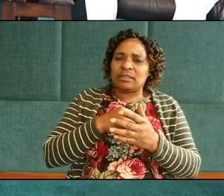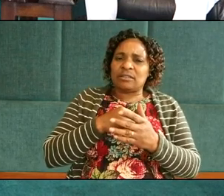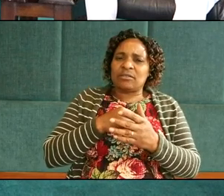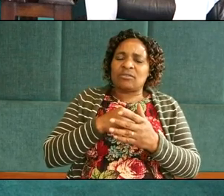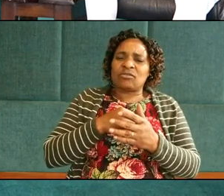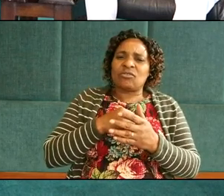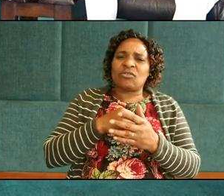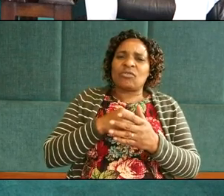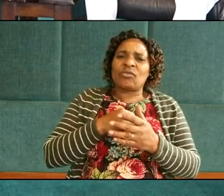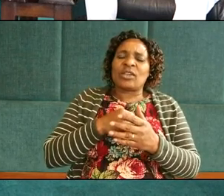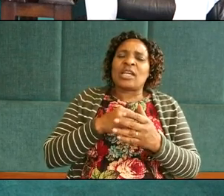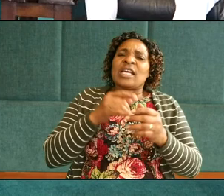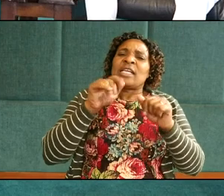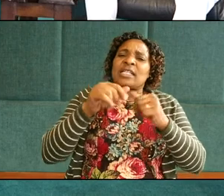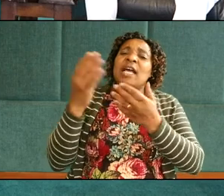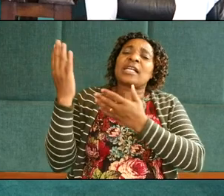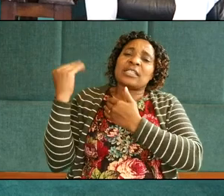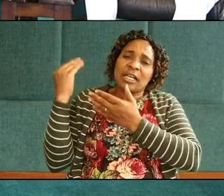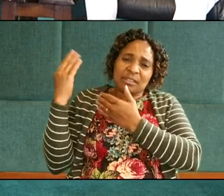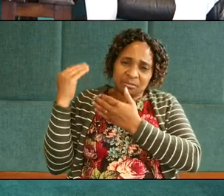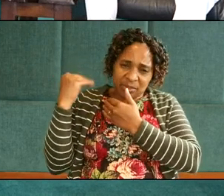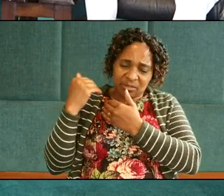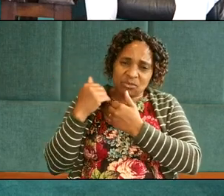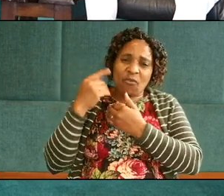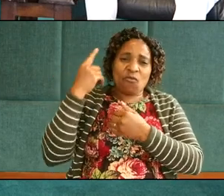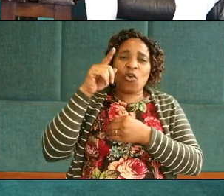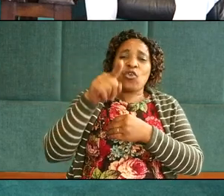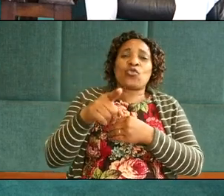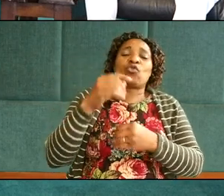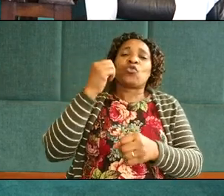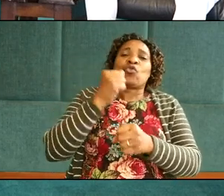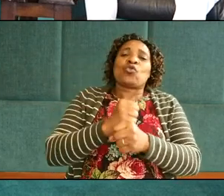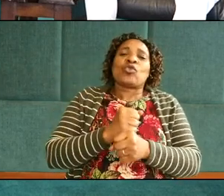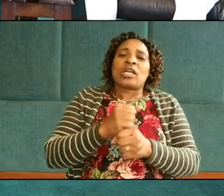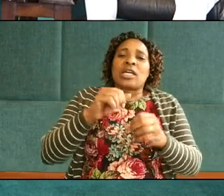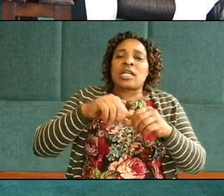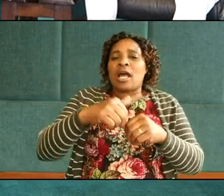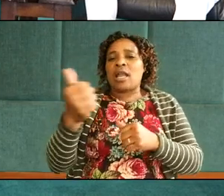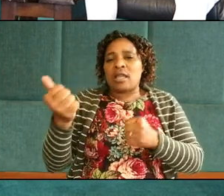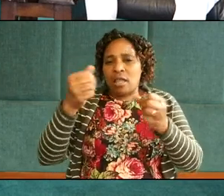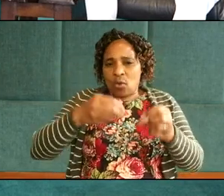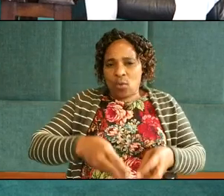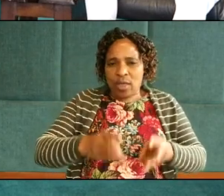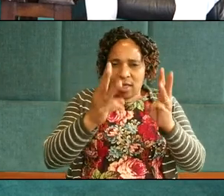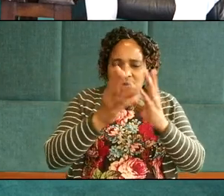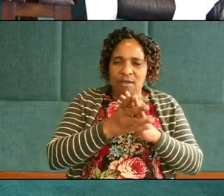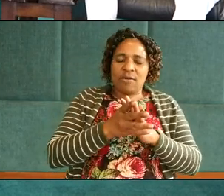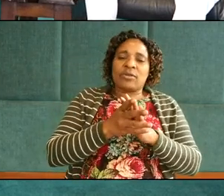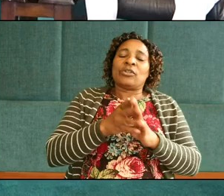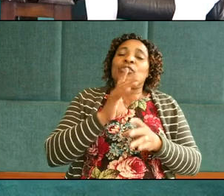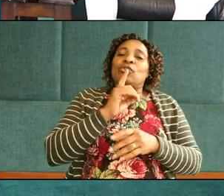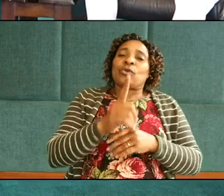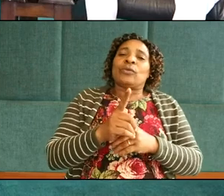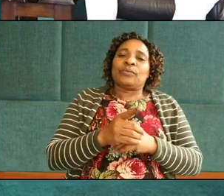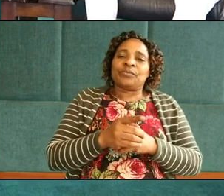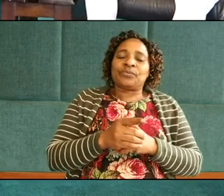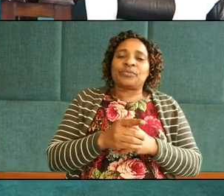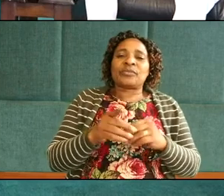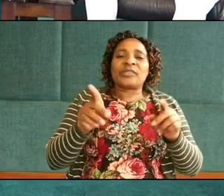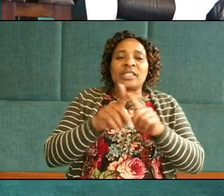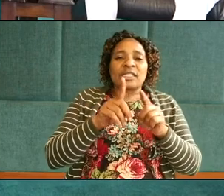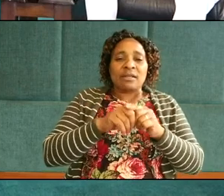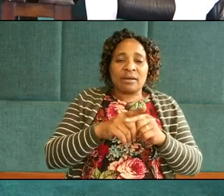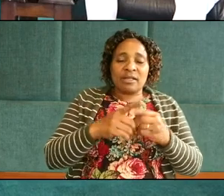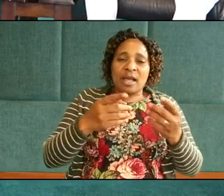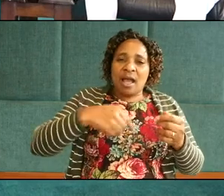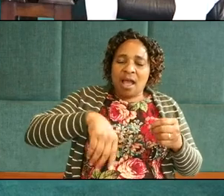Is it prudent? Is it prudent? Are there expectations? Exactly. For you to do it in another way? Yeah, so even as much